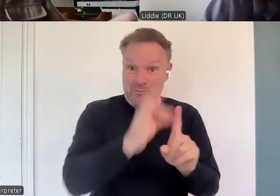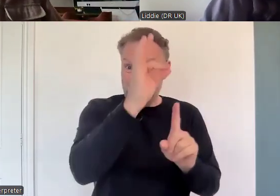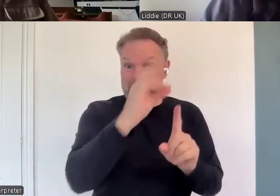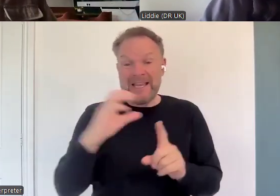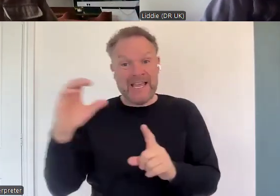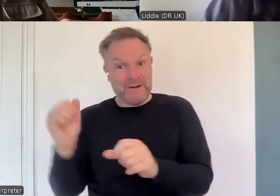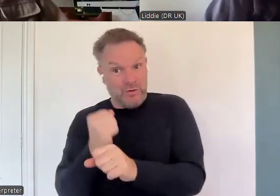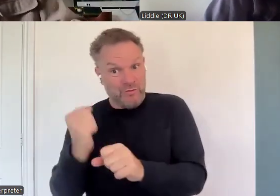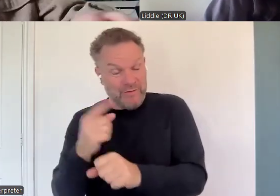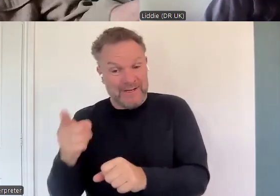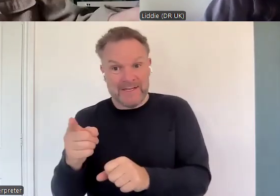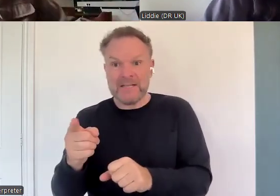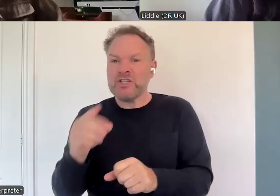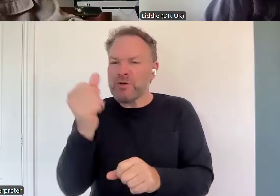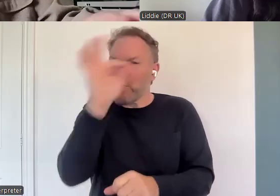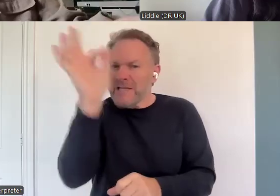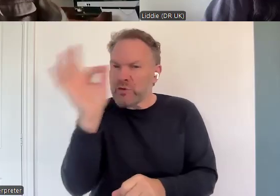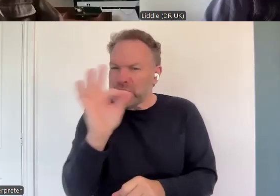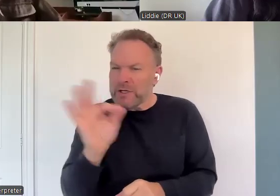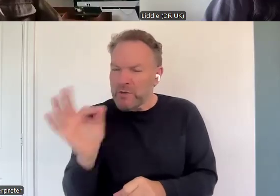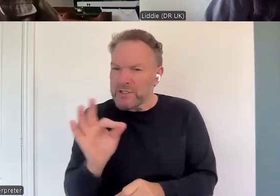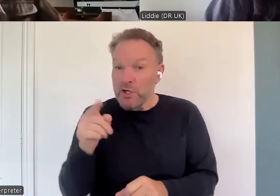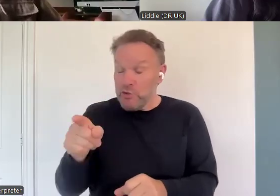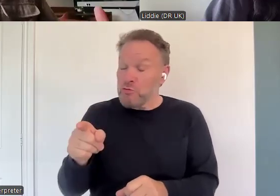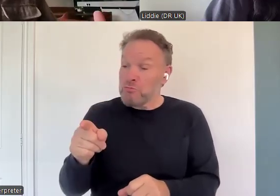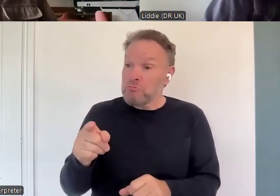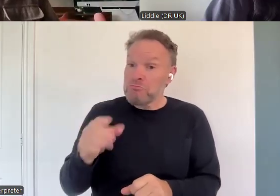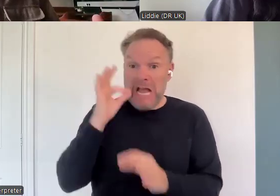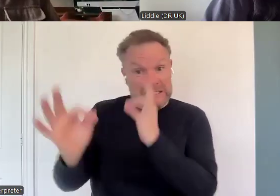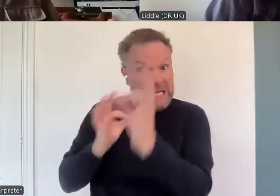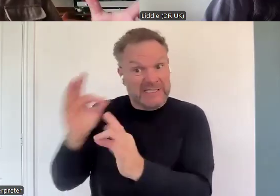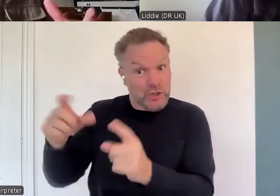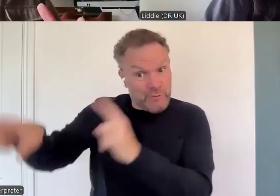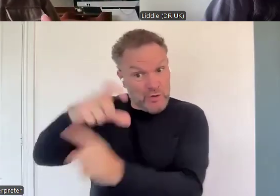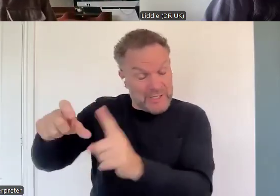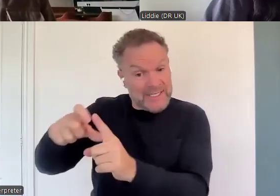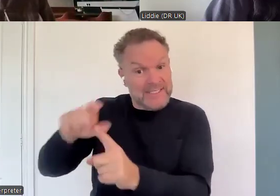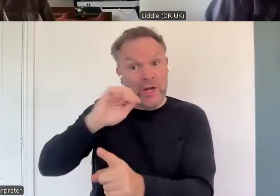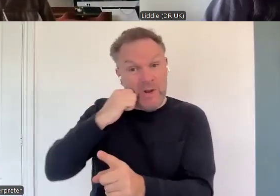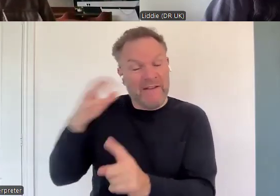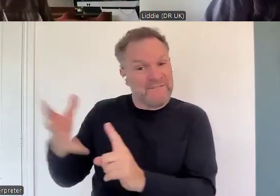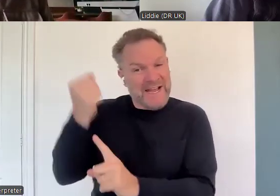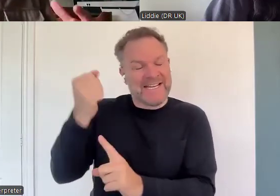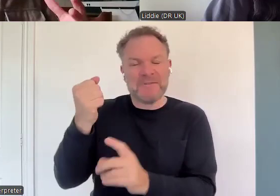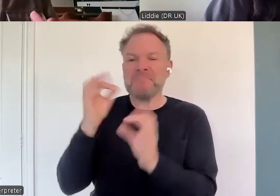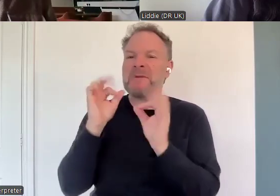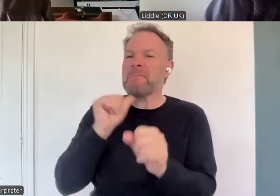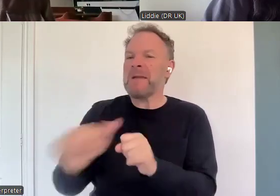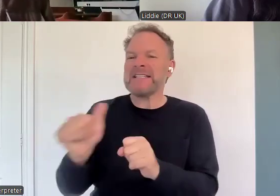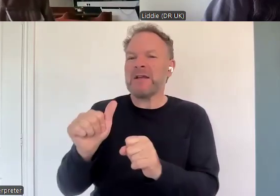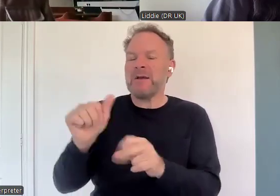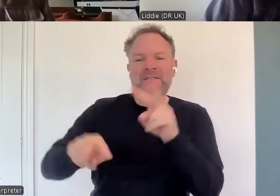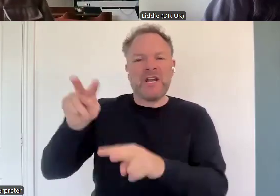of questions. You're encouraged to explore them with your communities. They will help you find the perfect evaluation methodologies for your